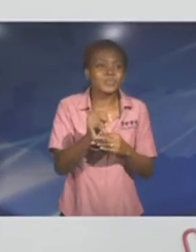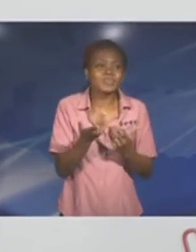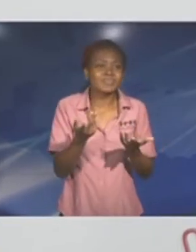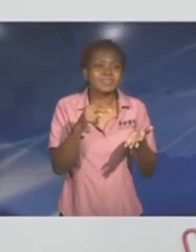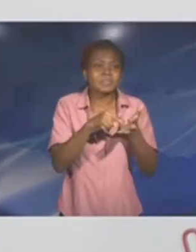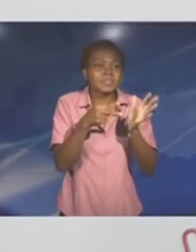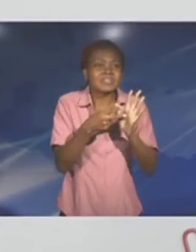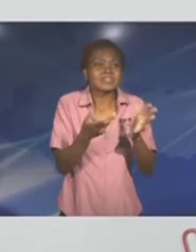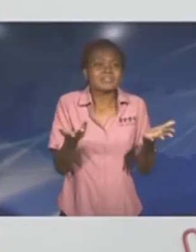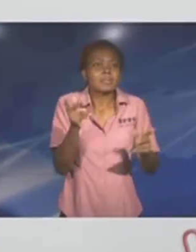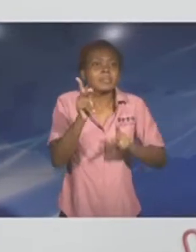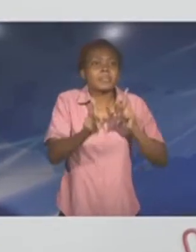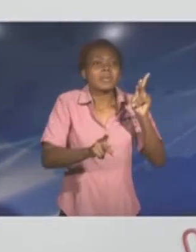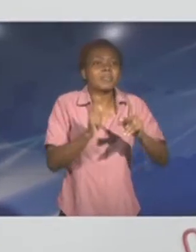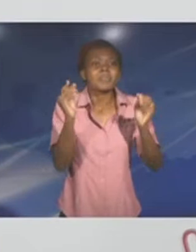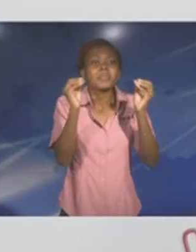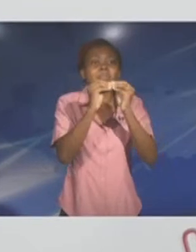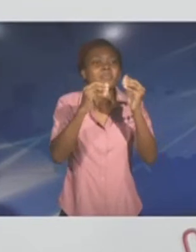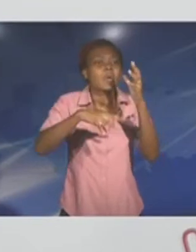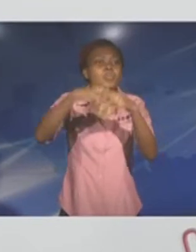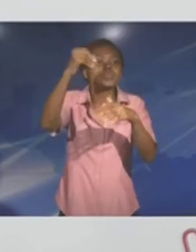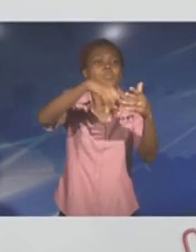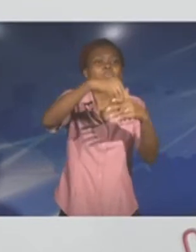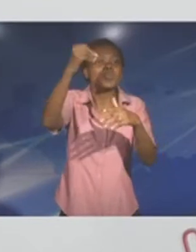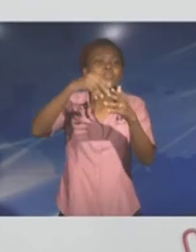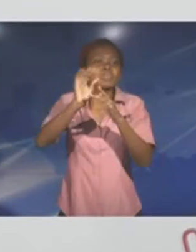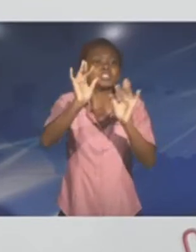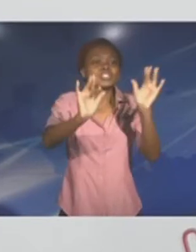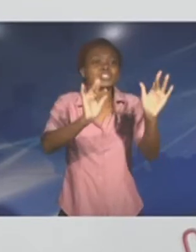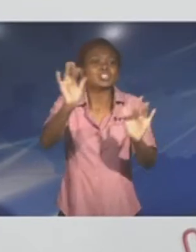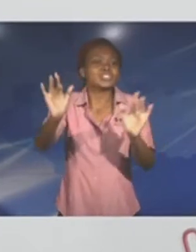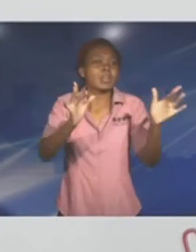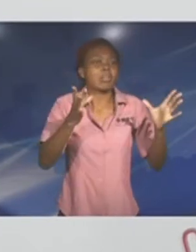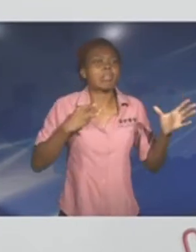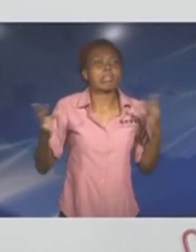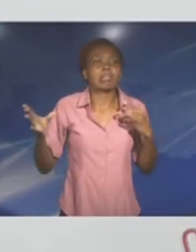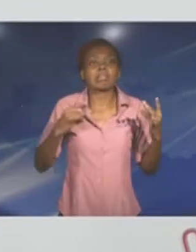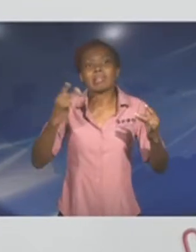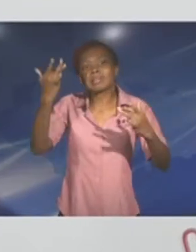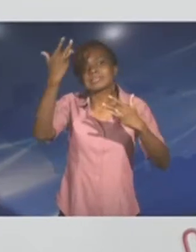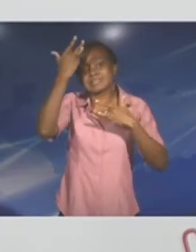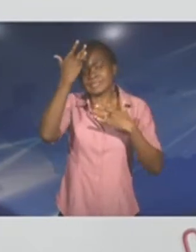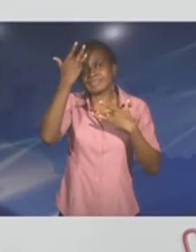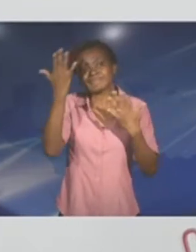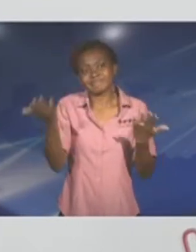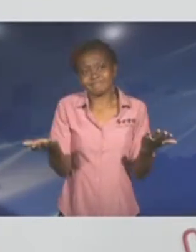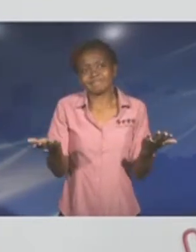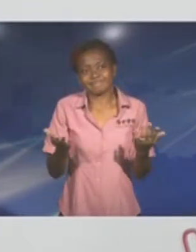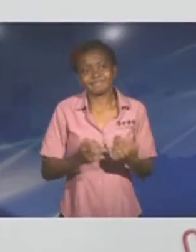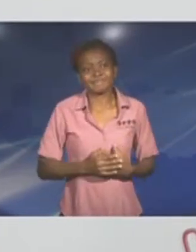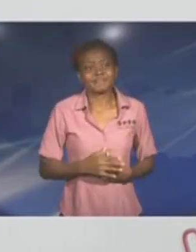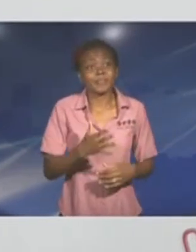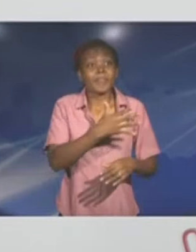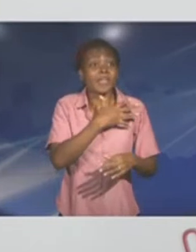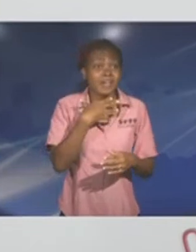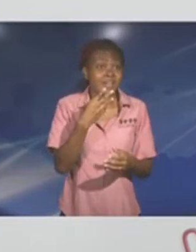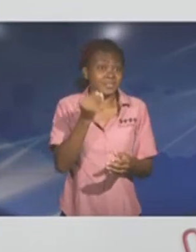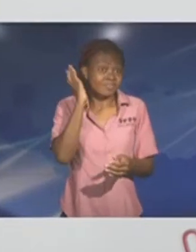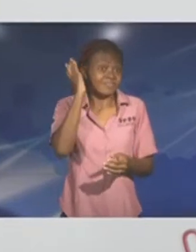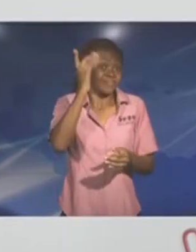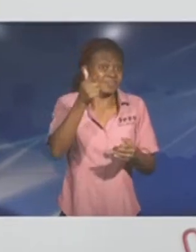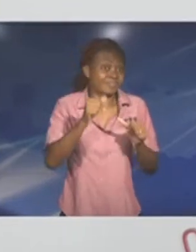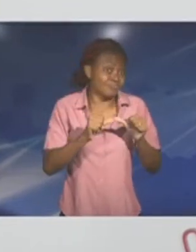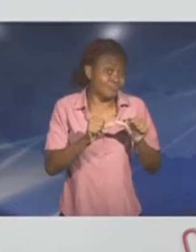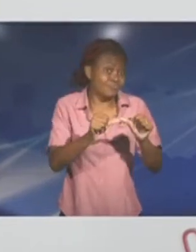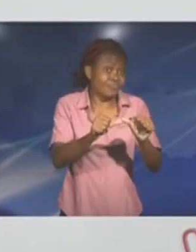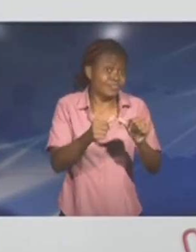frequently seen. And as we move into that period, there is the very likely possibility that the cases may continue to increase